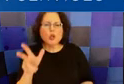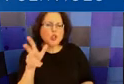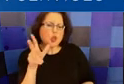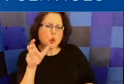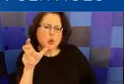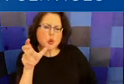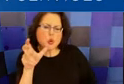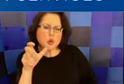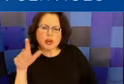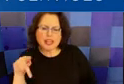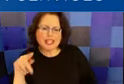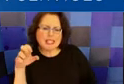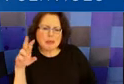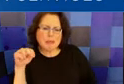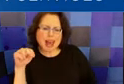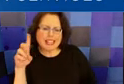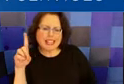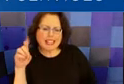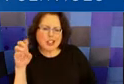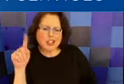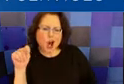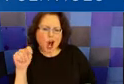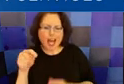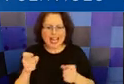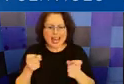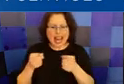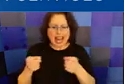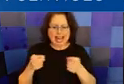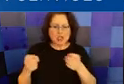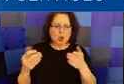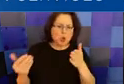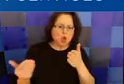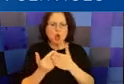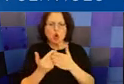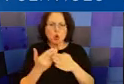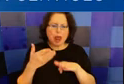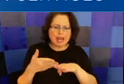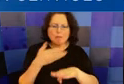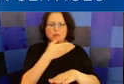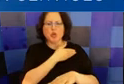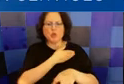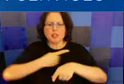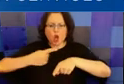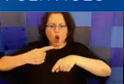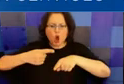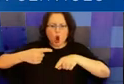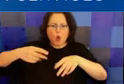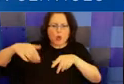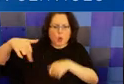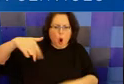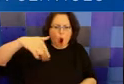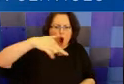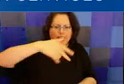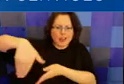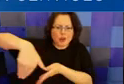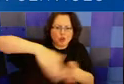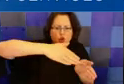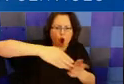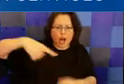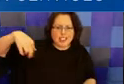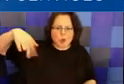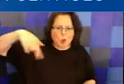will PennDOT also handle new and improved crosswalks at that intersection? Because it's a little bit